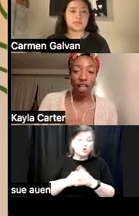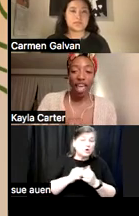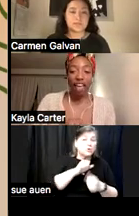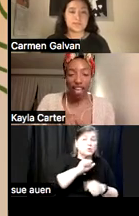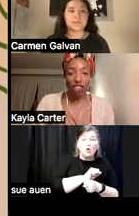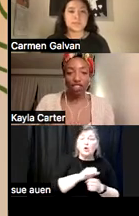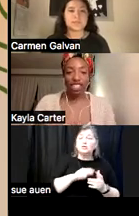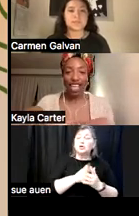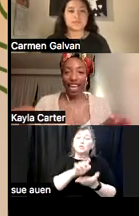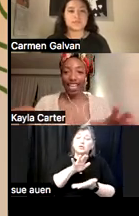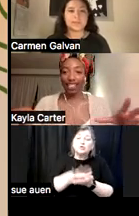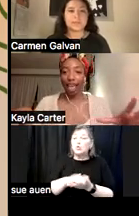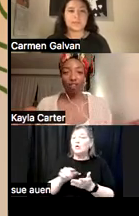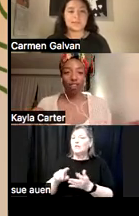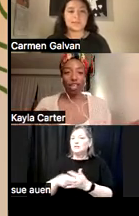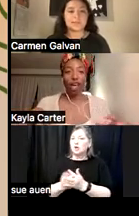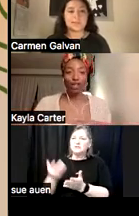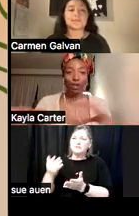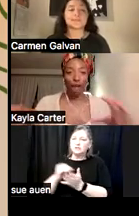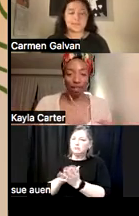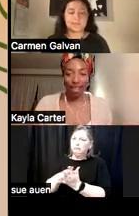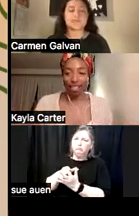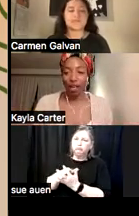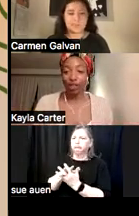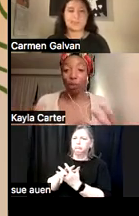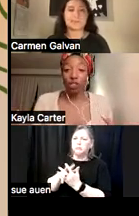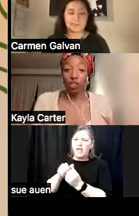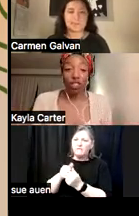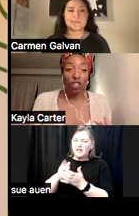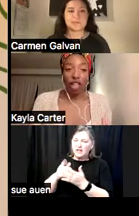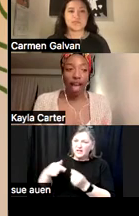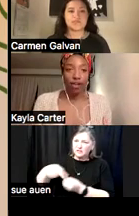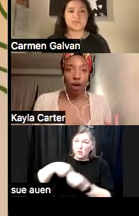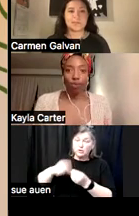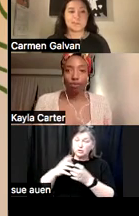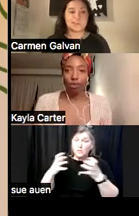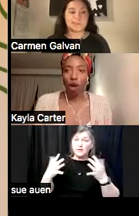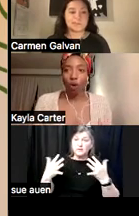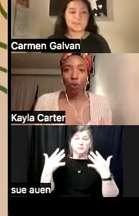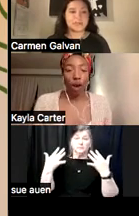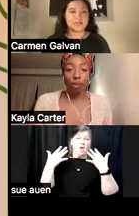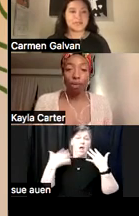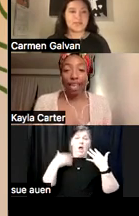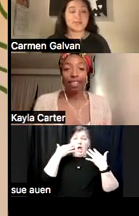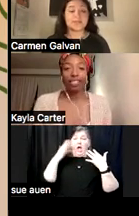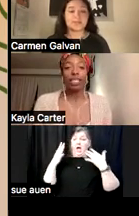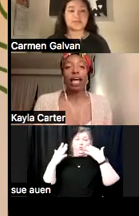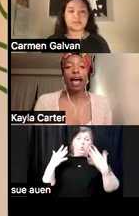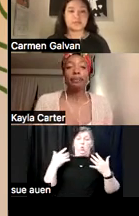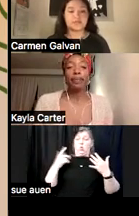school, and then it starts to get into everything else around us. So much so that you're like, I don't know where to